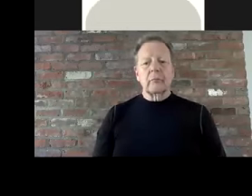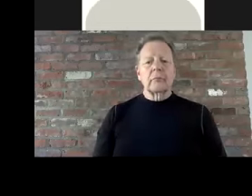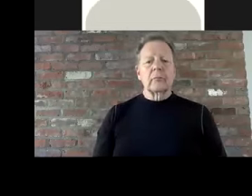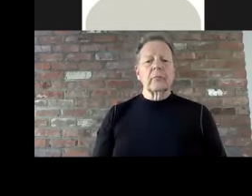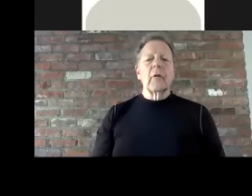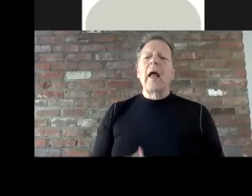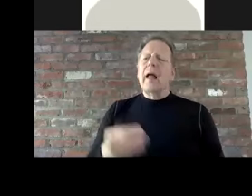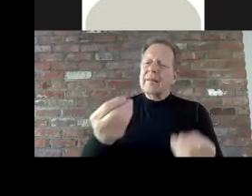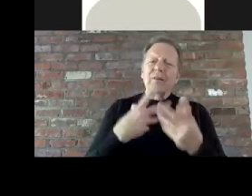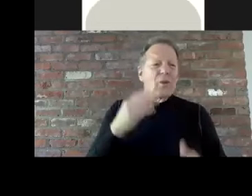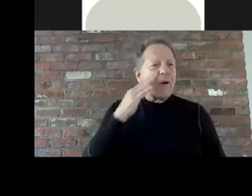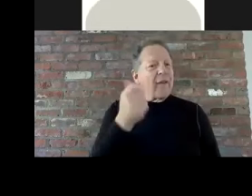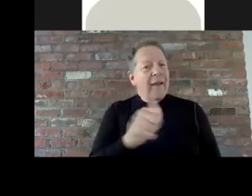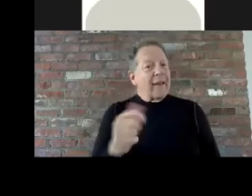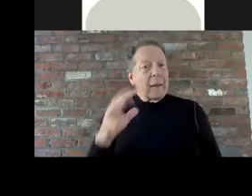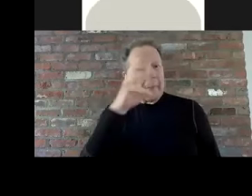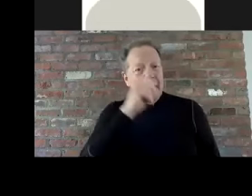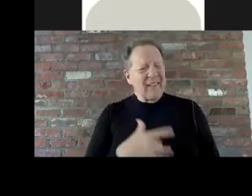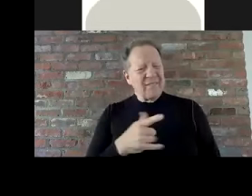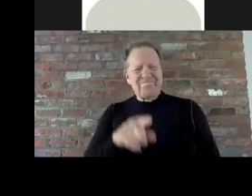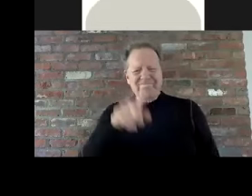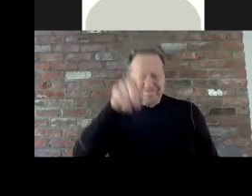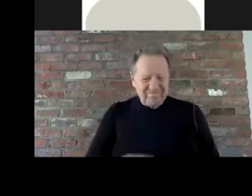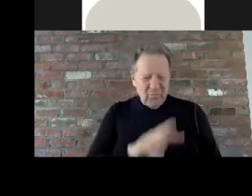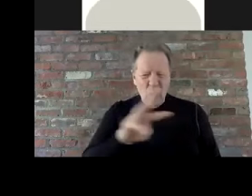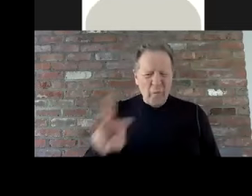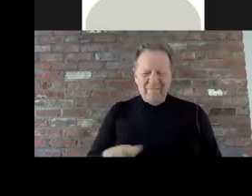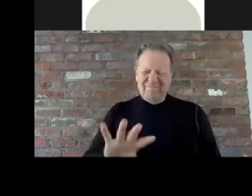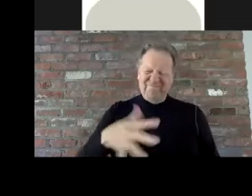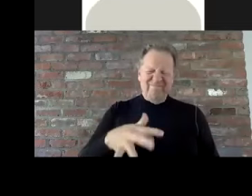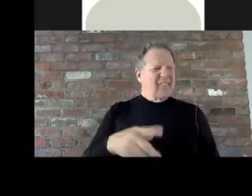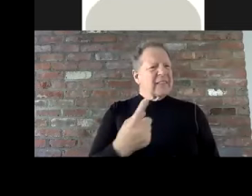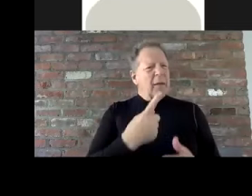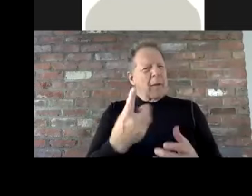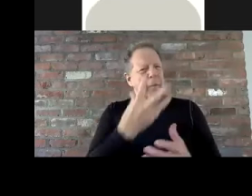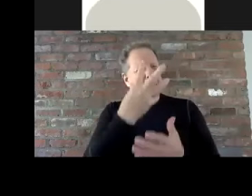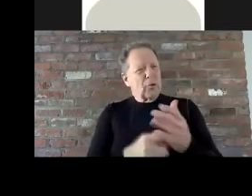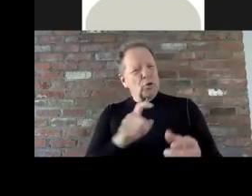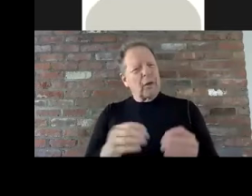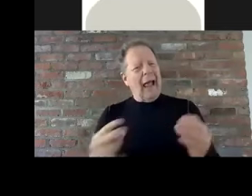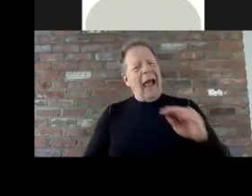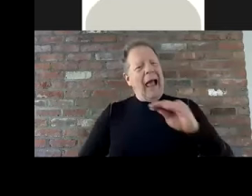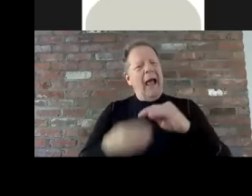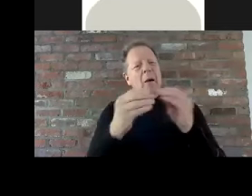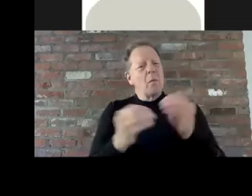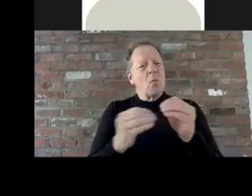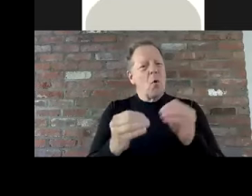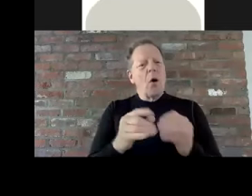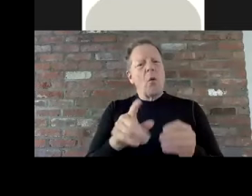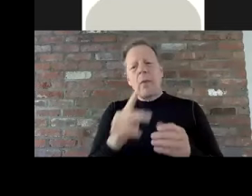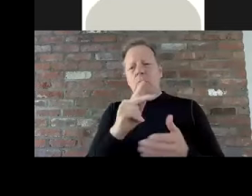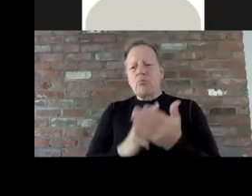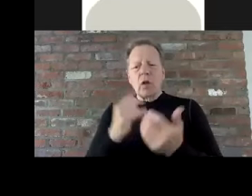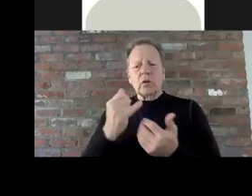And let us know if anything's missing. If you think that any of the mechanisms that we've talked about for engaging with this project,